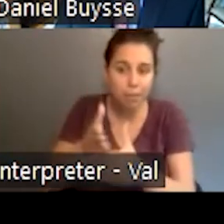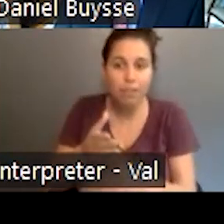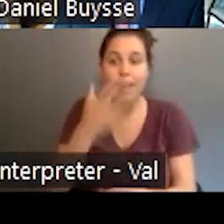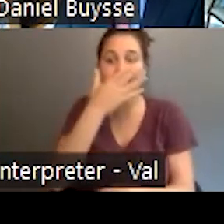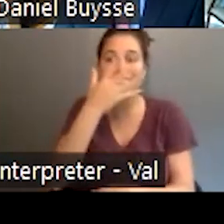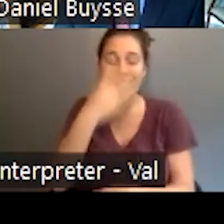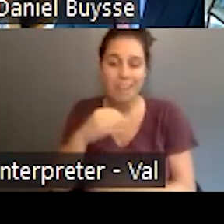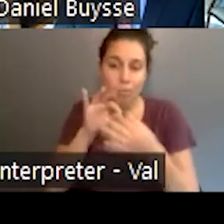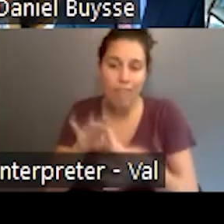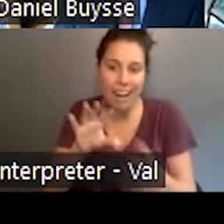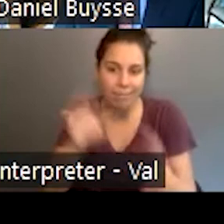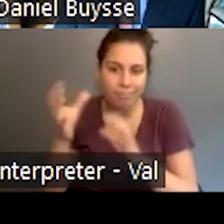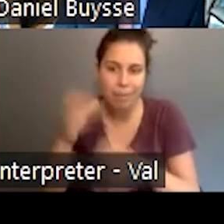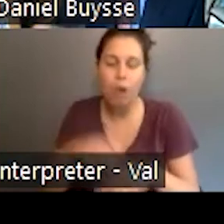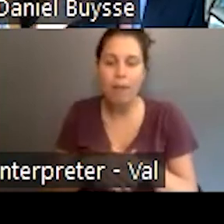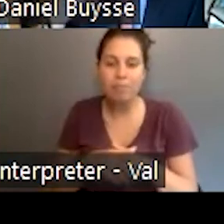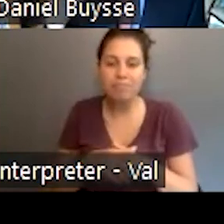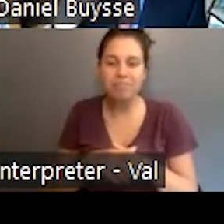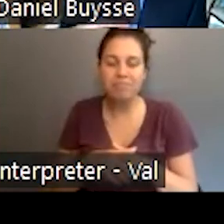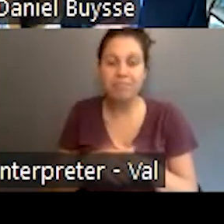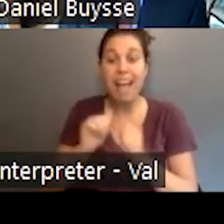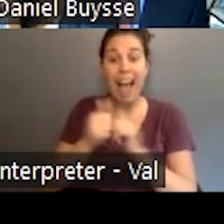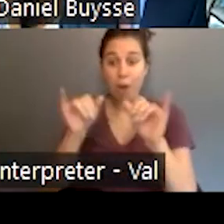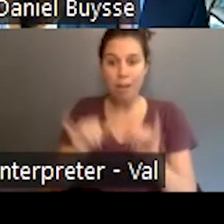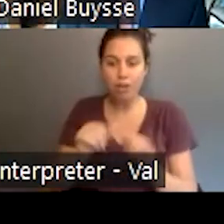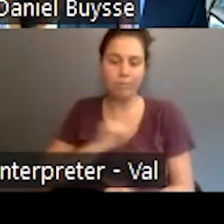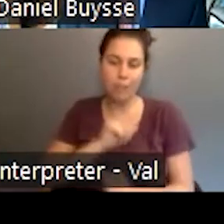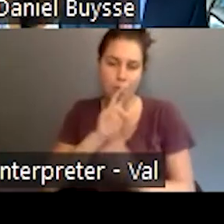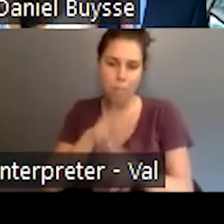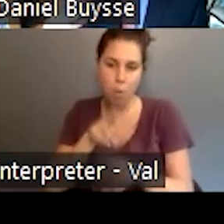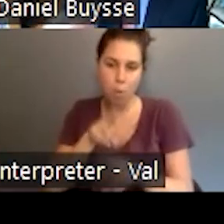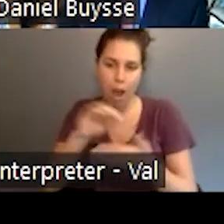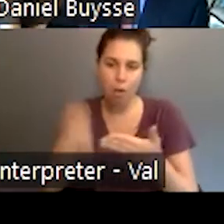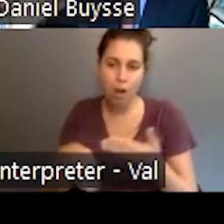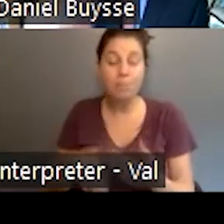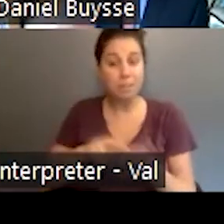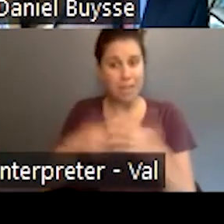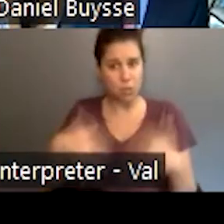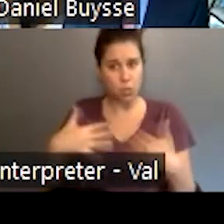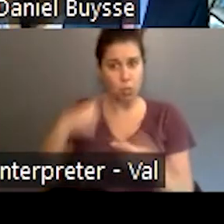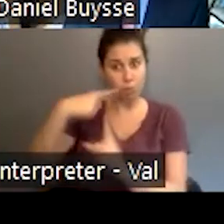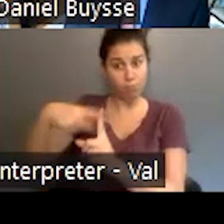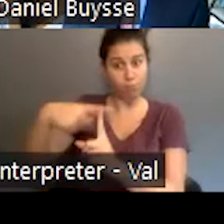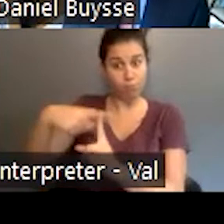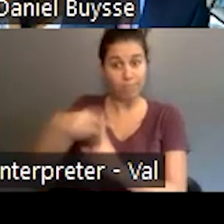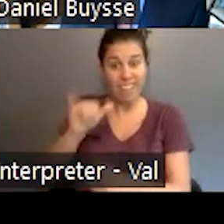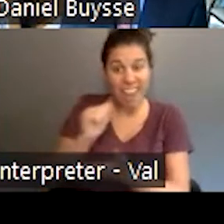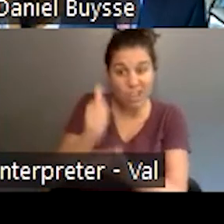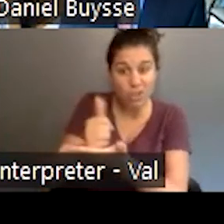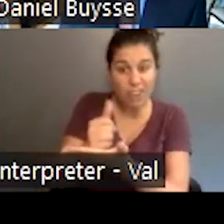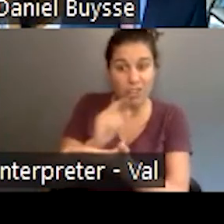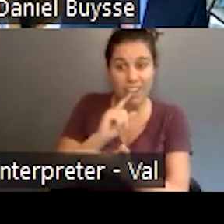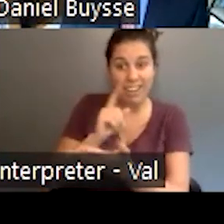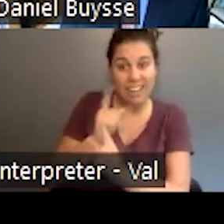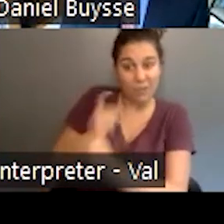by patient-reported outcomes. So this is a promising start for an intervention that is based on and draws